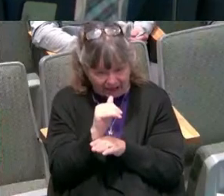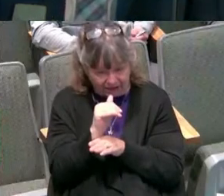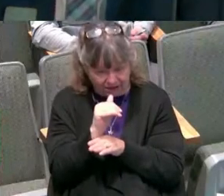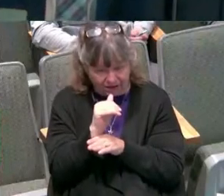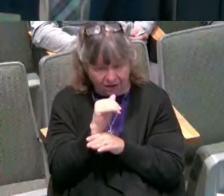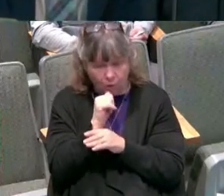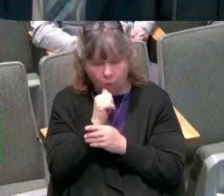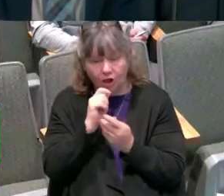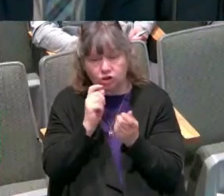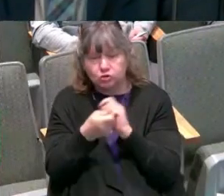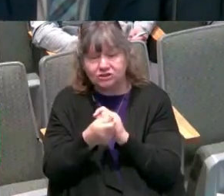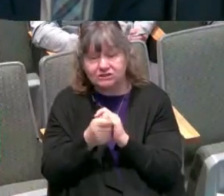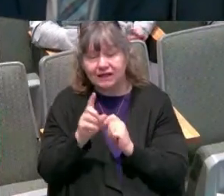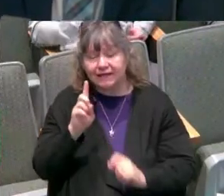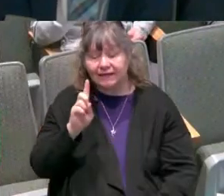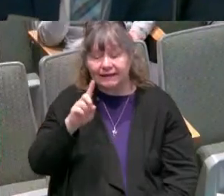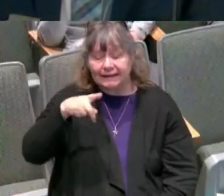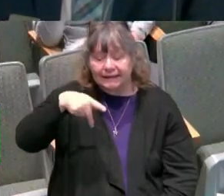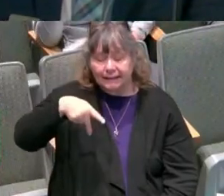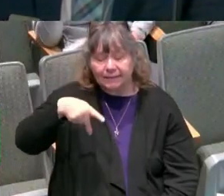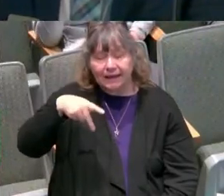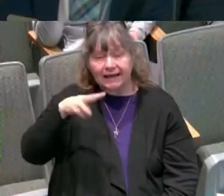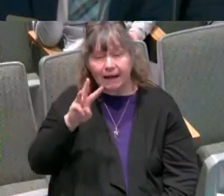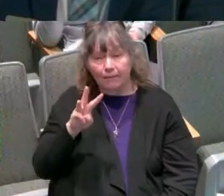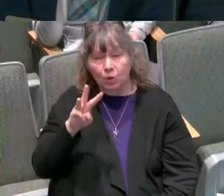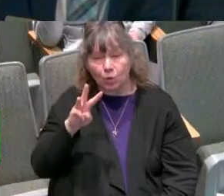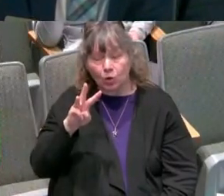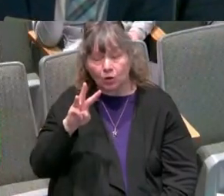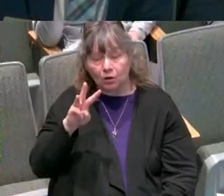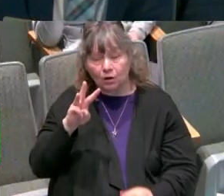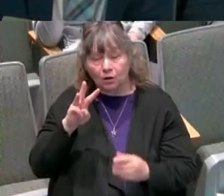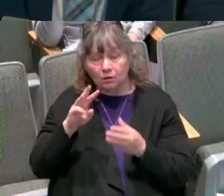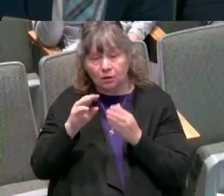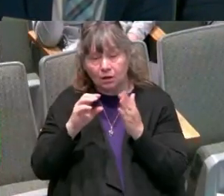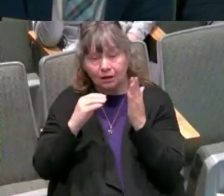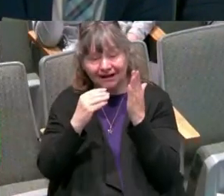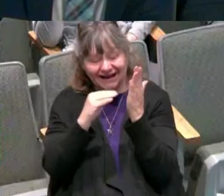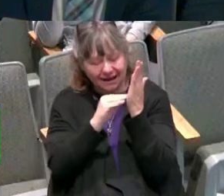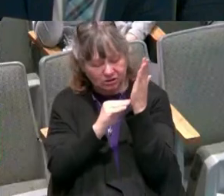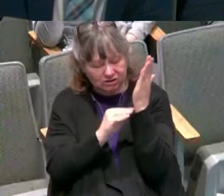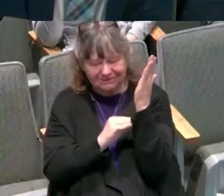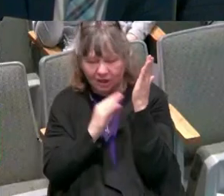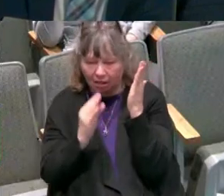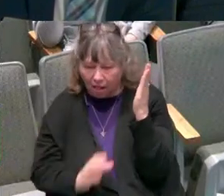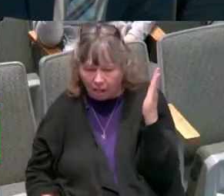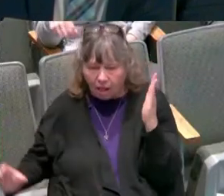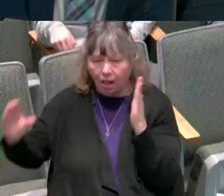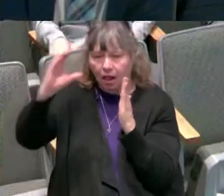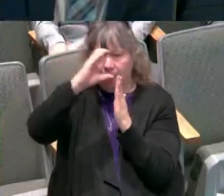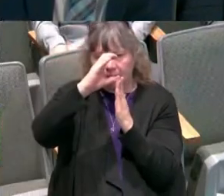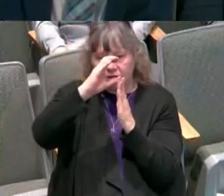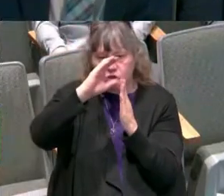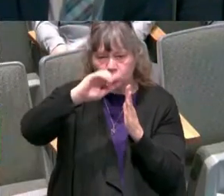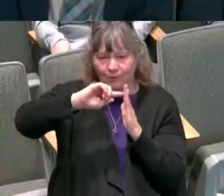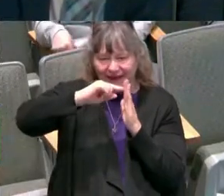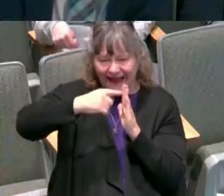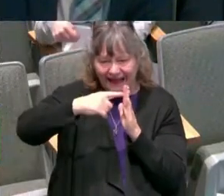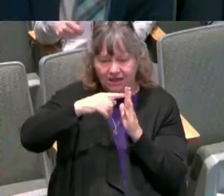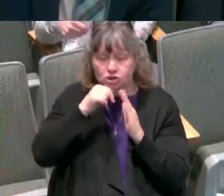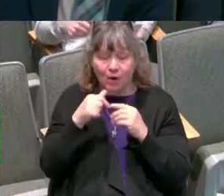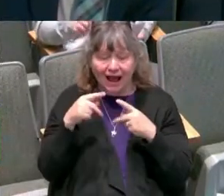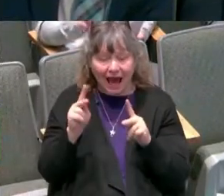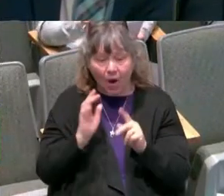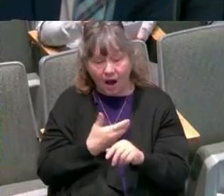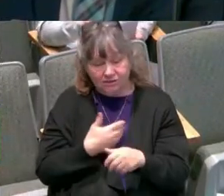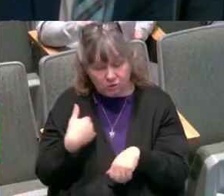move the DPW related articles to the front of the town meeting to allow